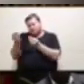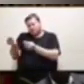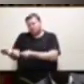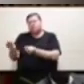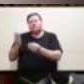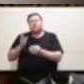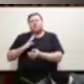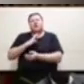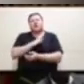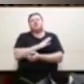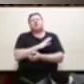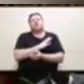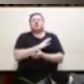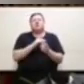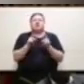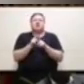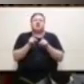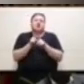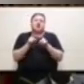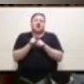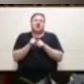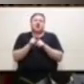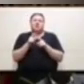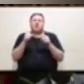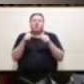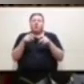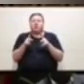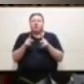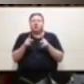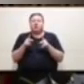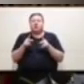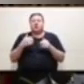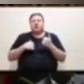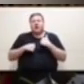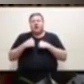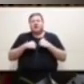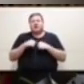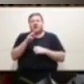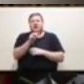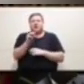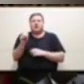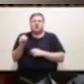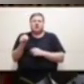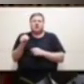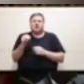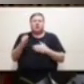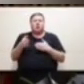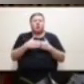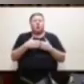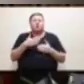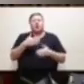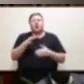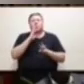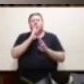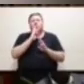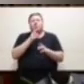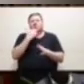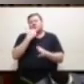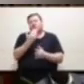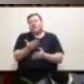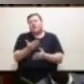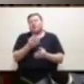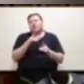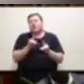and also to give an ample opportunity to the acting to do a close-out report. Thank you,